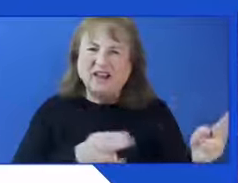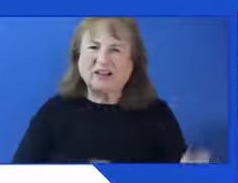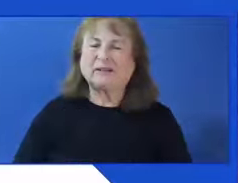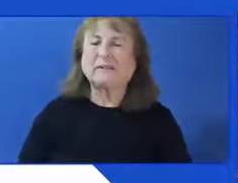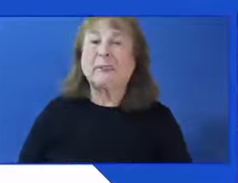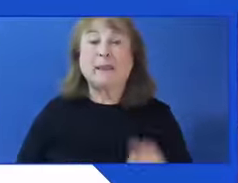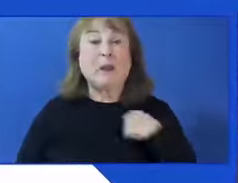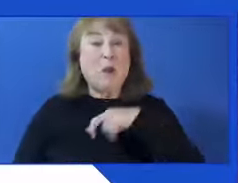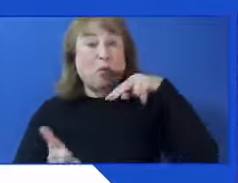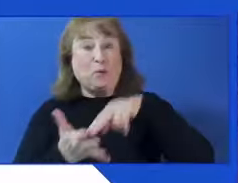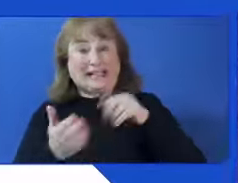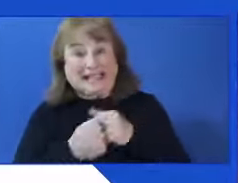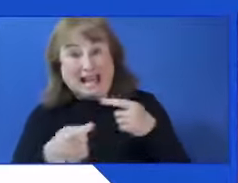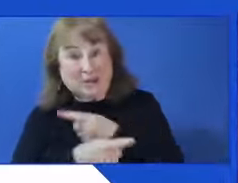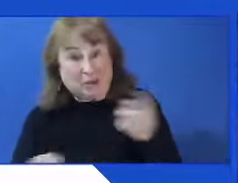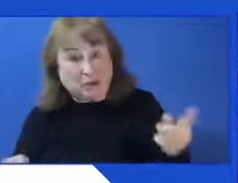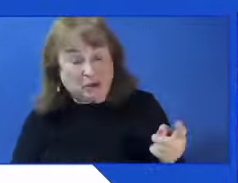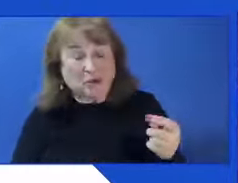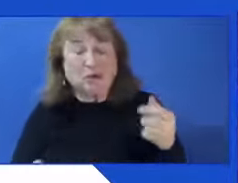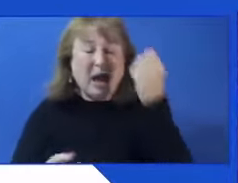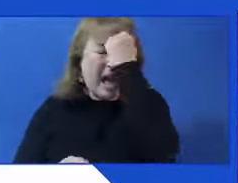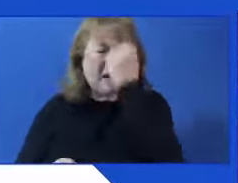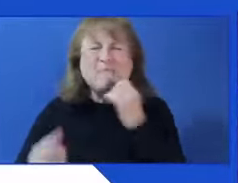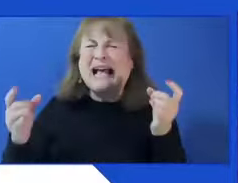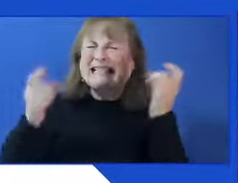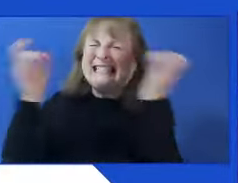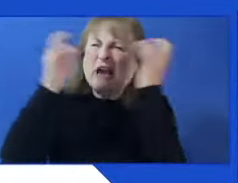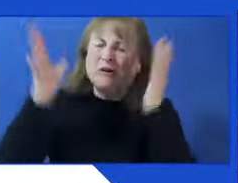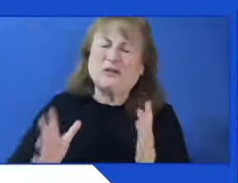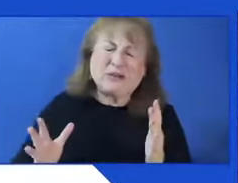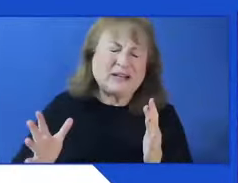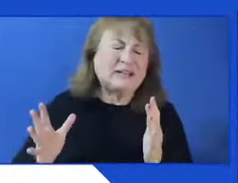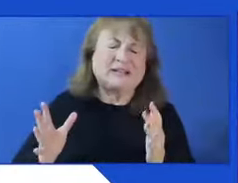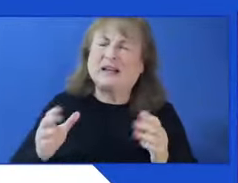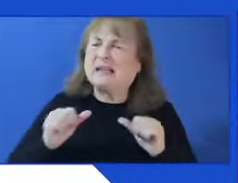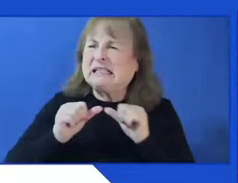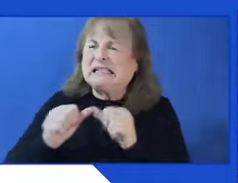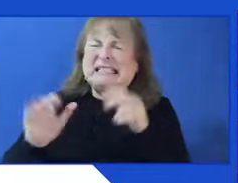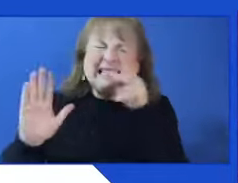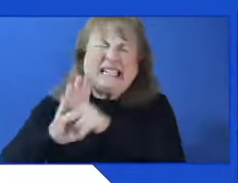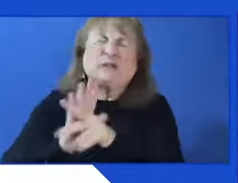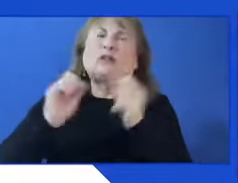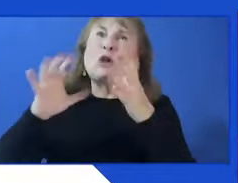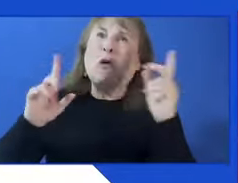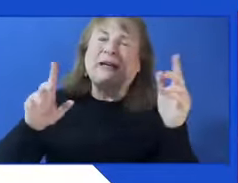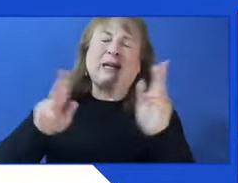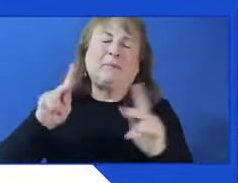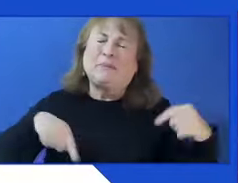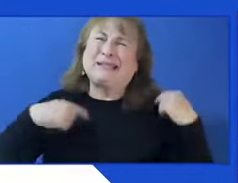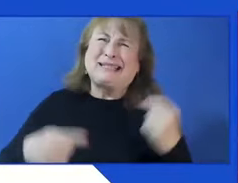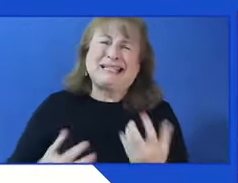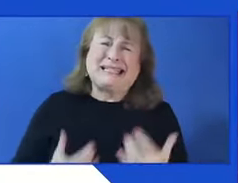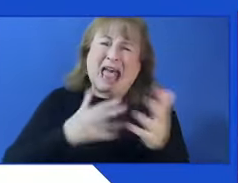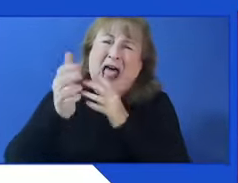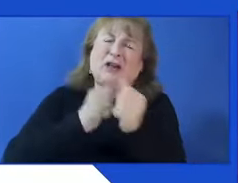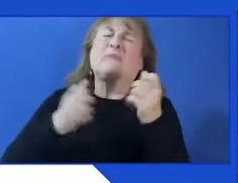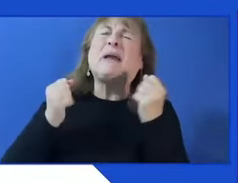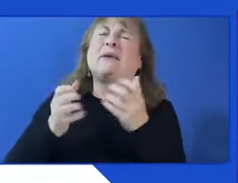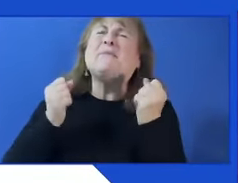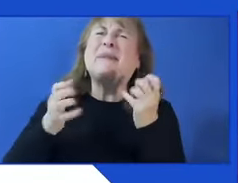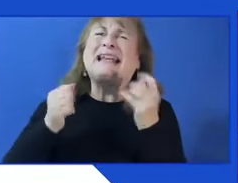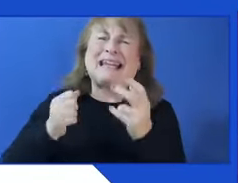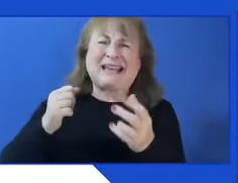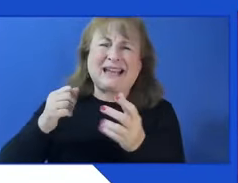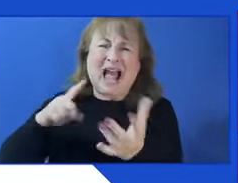We stand with you in that. Hamas terrorists waged the bloodiest assault on Jewish lives since the Holocaust, and there are hundreds of hostages, many of